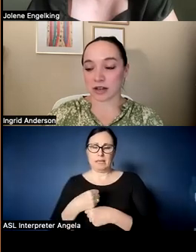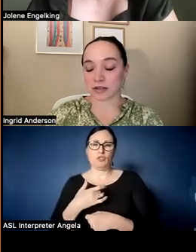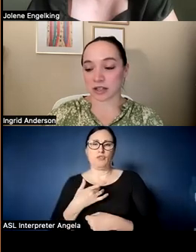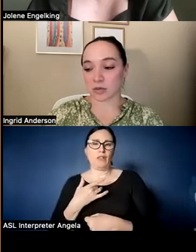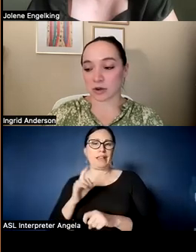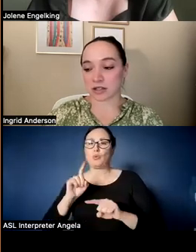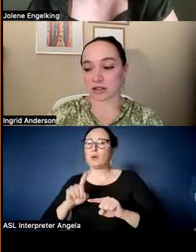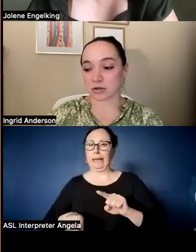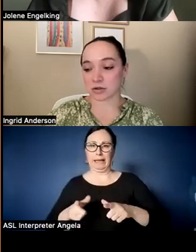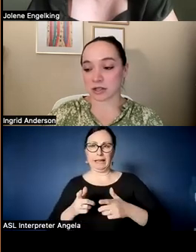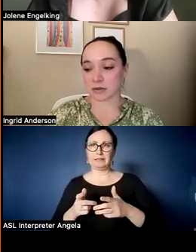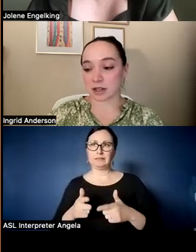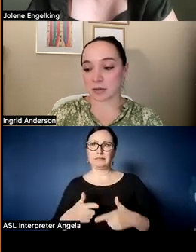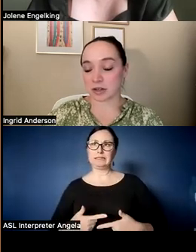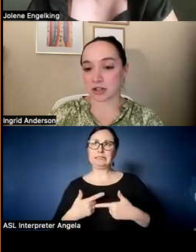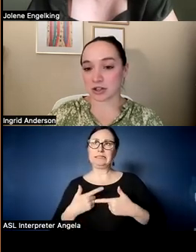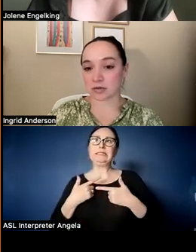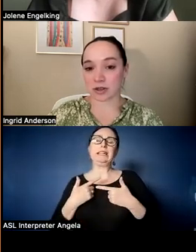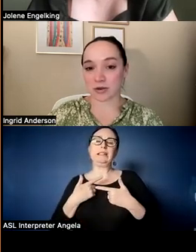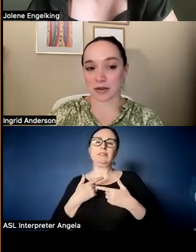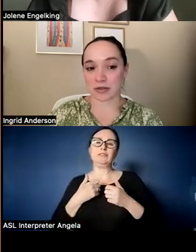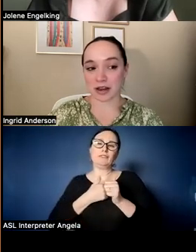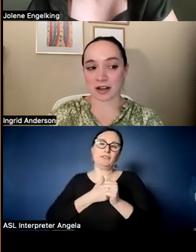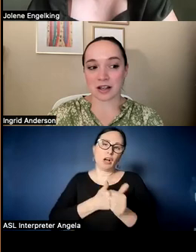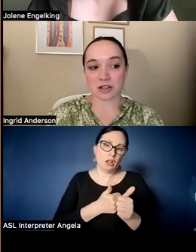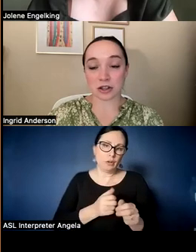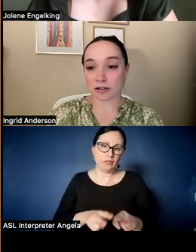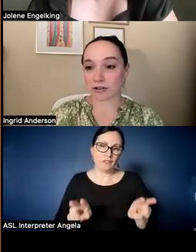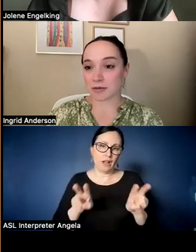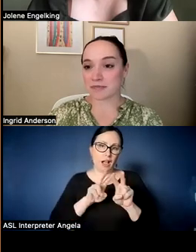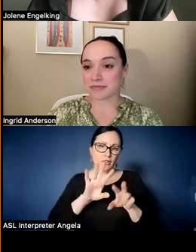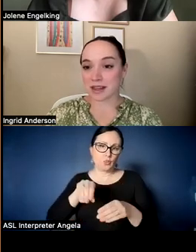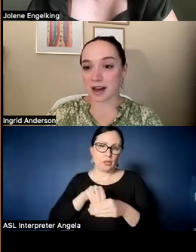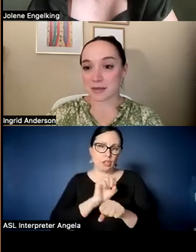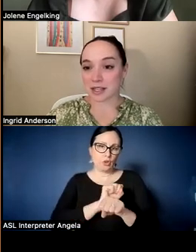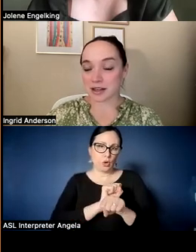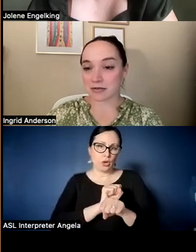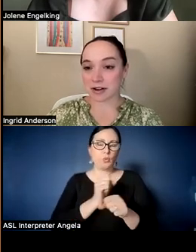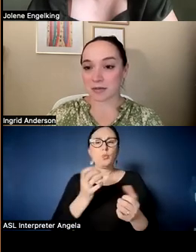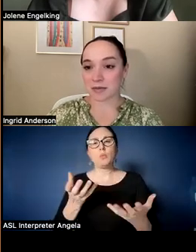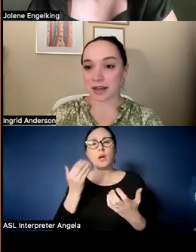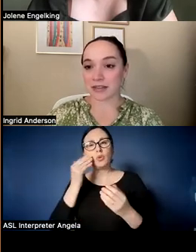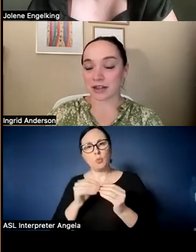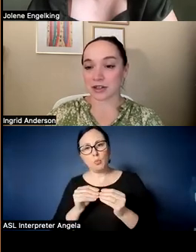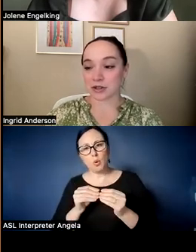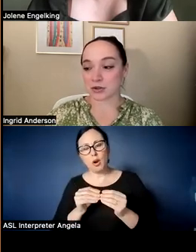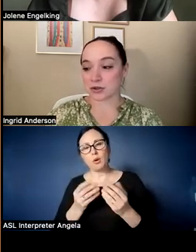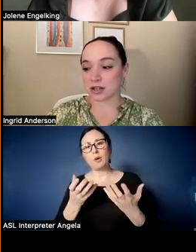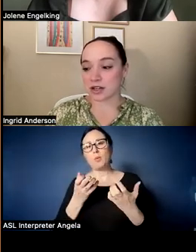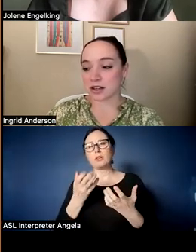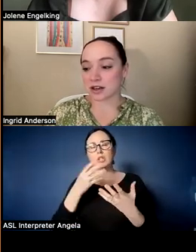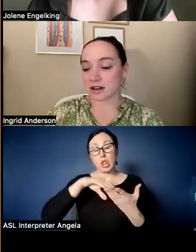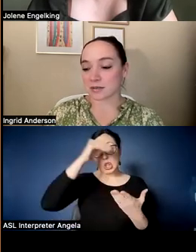we definitely want to be in communication with you about that, to learn from, to heal from, and then